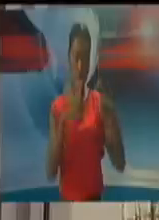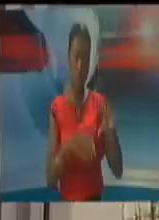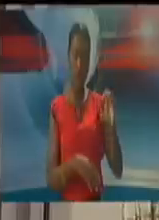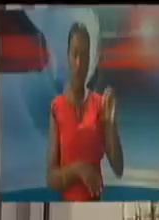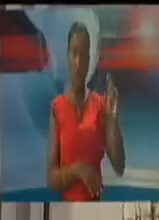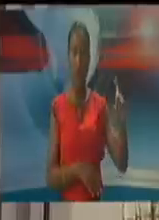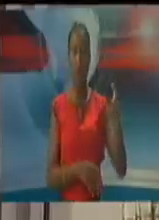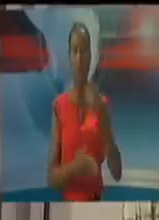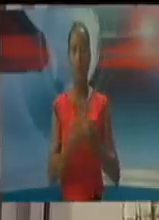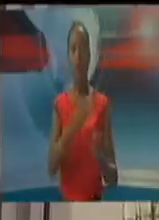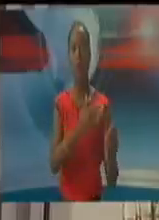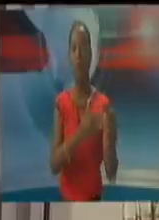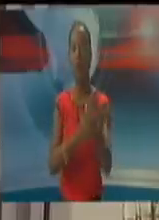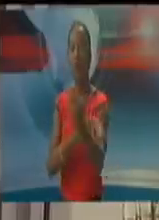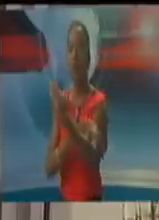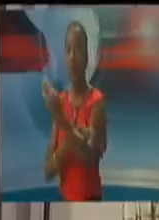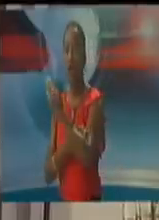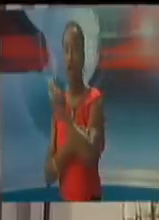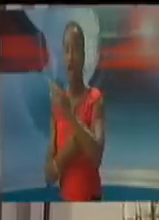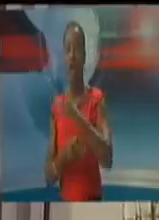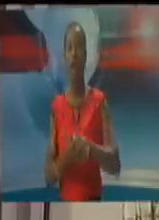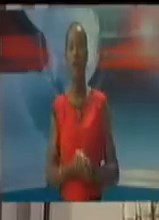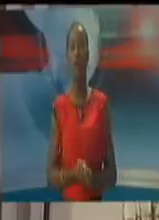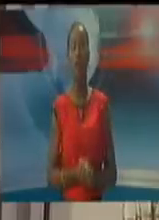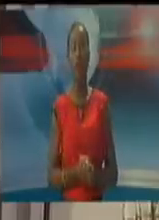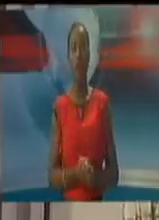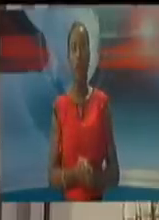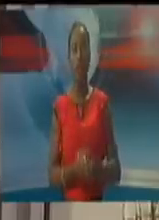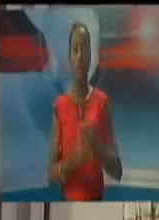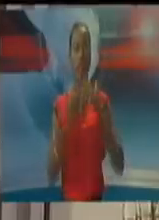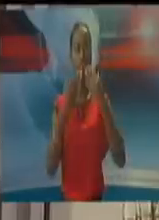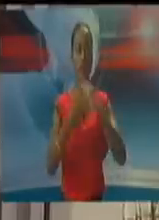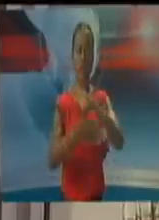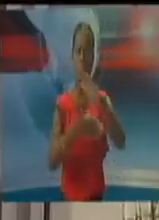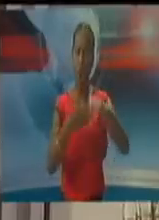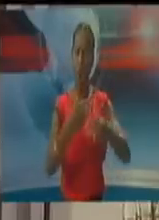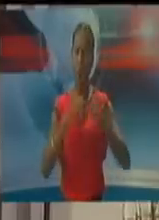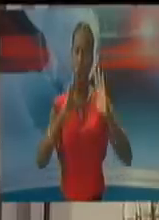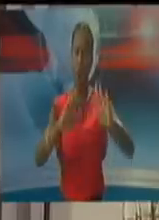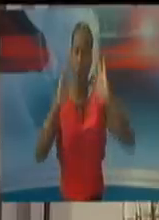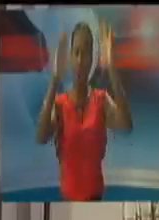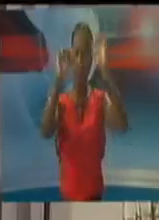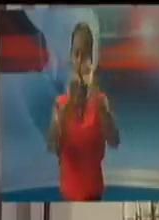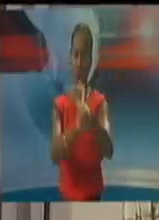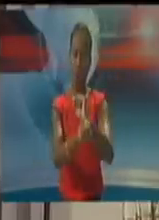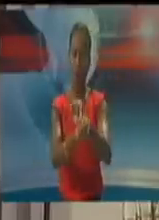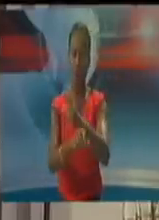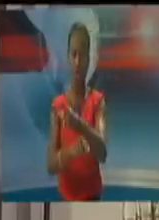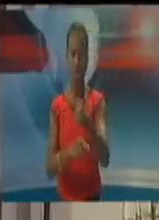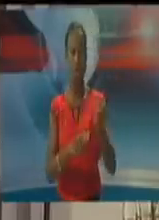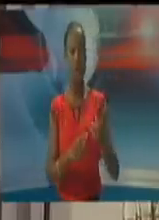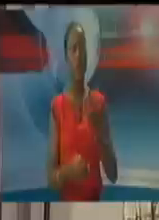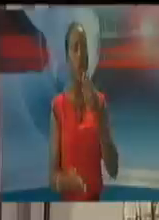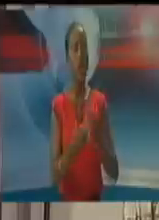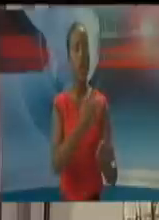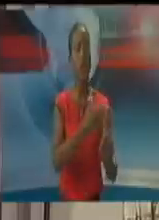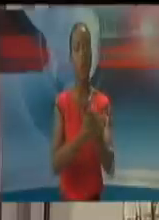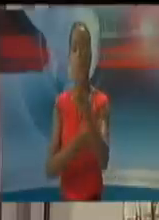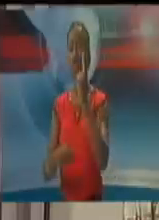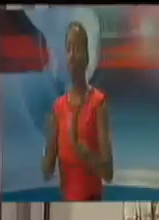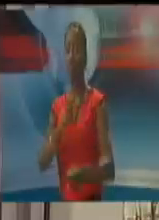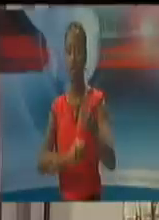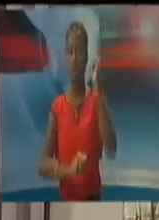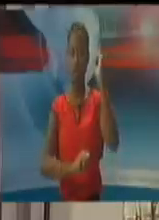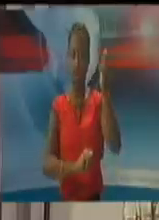members of the media. Thank you very much for the wonderful work you have been doing. Good morning to Trinidad and Tobago. Good morning to my colleague,